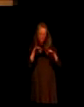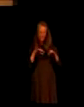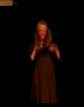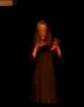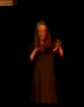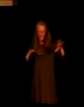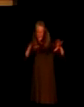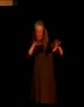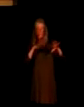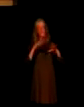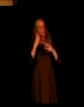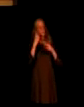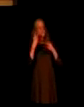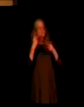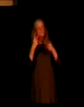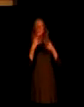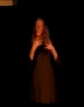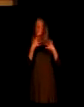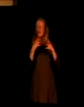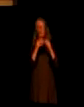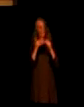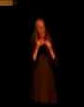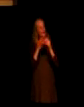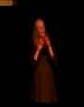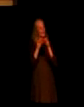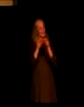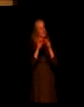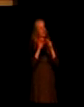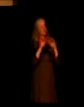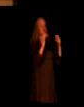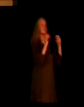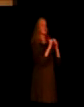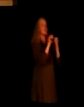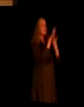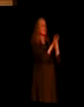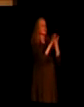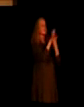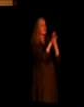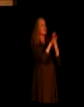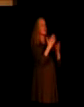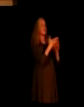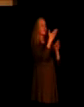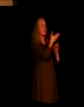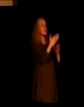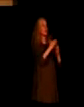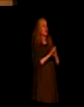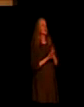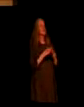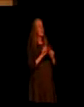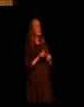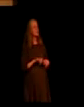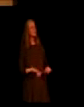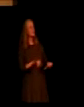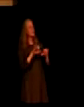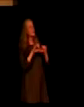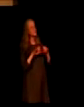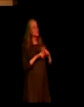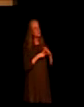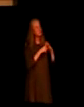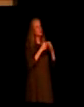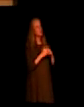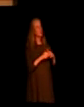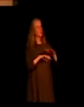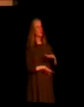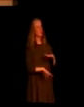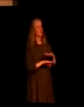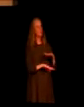lot more precision than before, but it still started with those fundamental